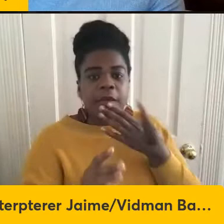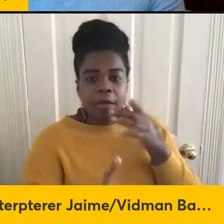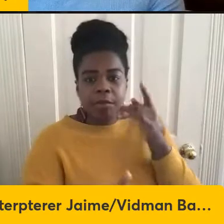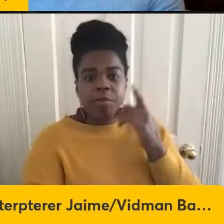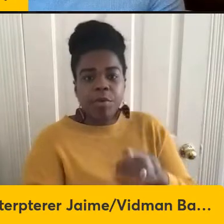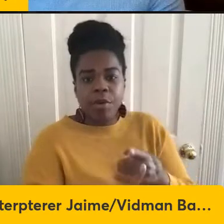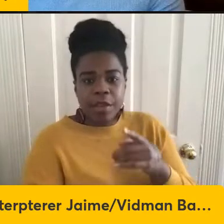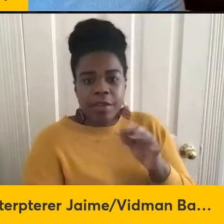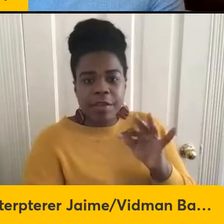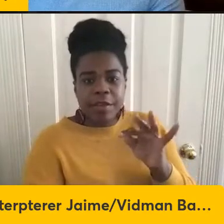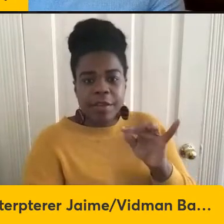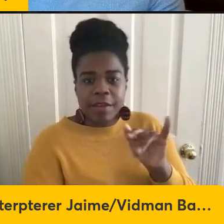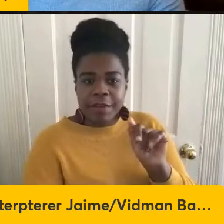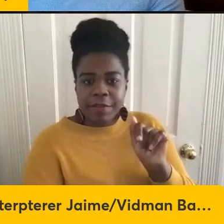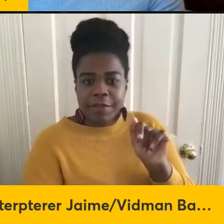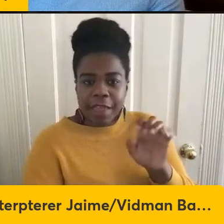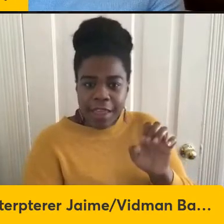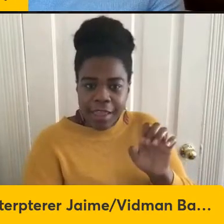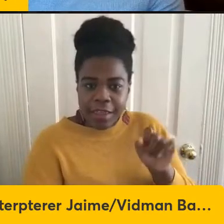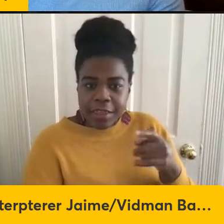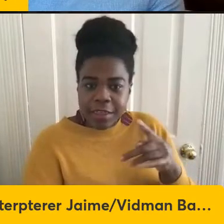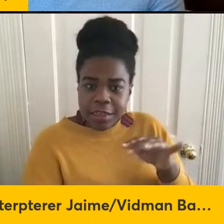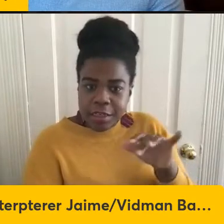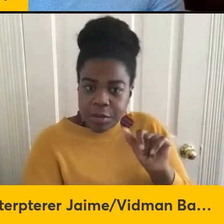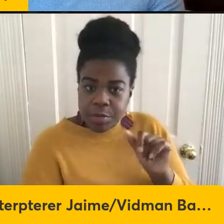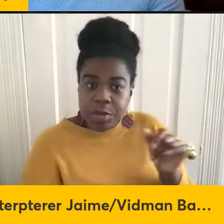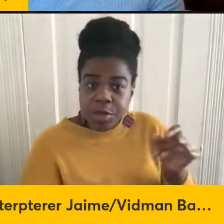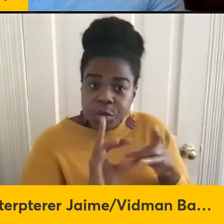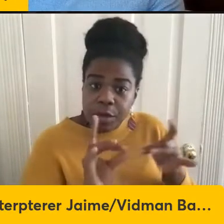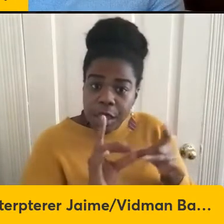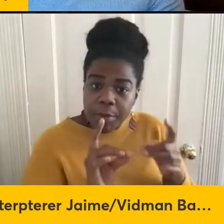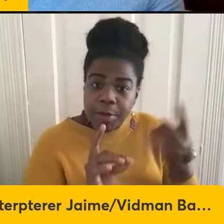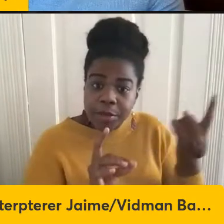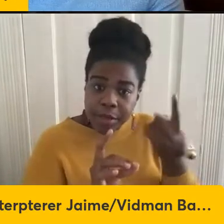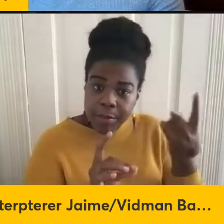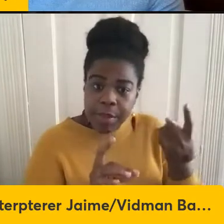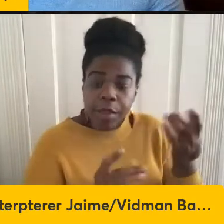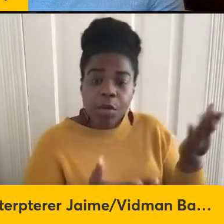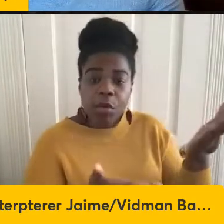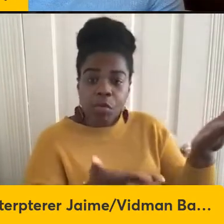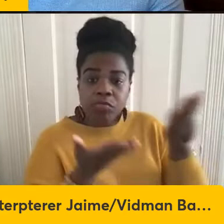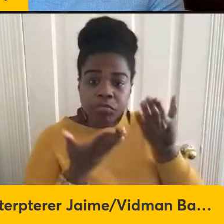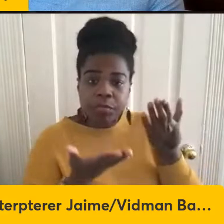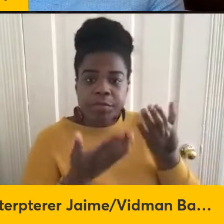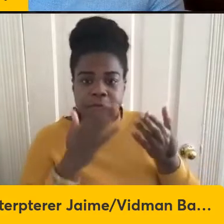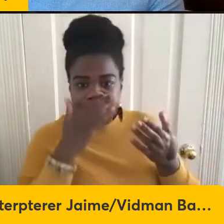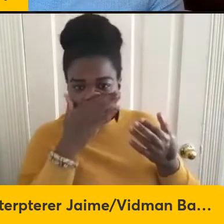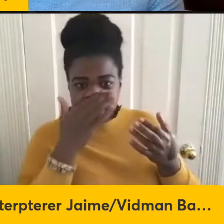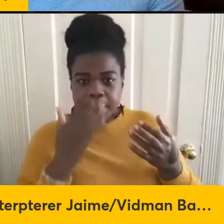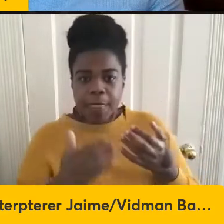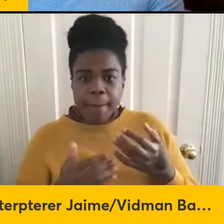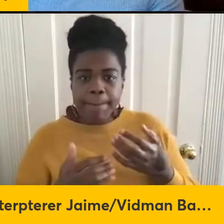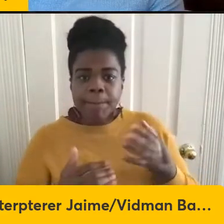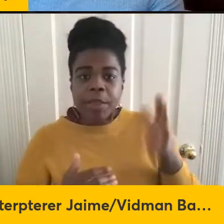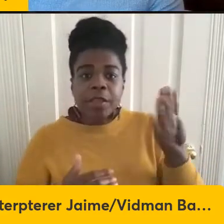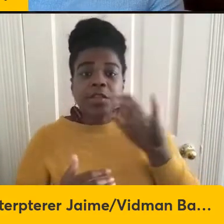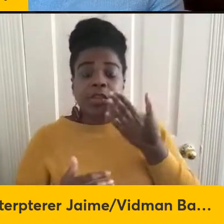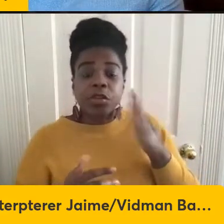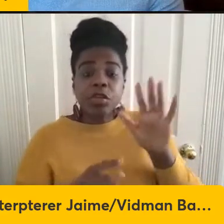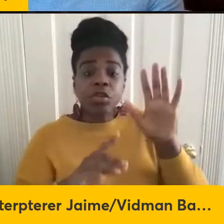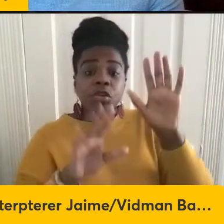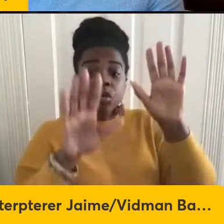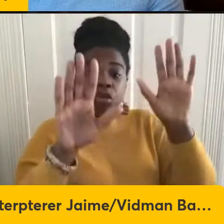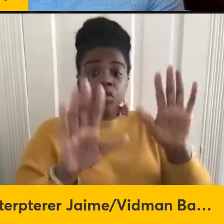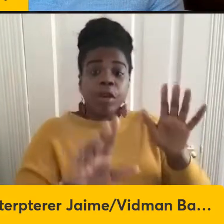up, Faye. Shilpa, did you want to comment on that or bring something else up? No, it is a great point, because we